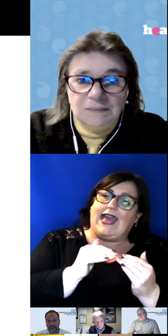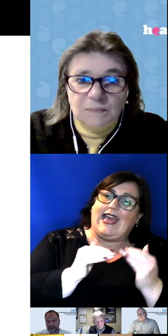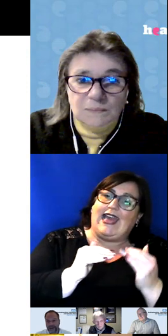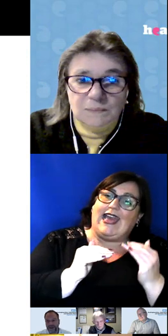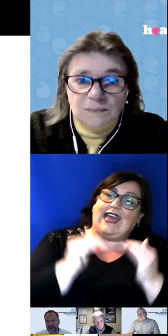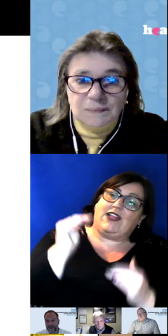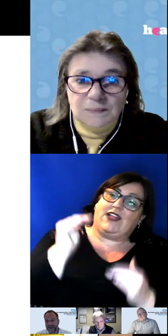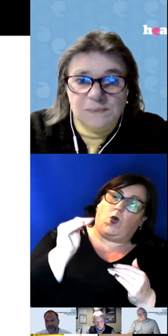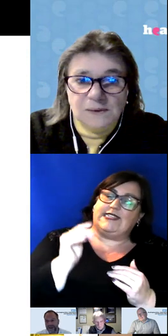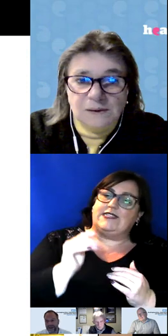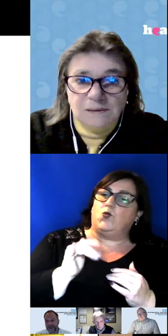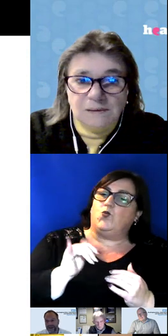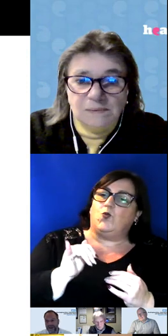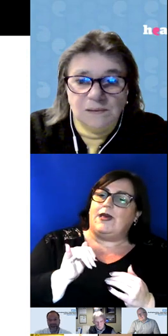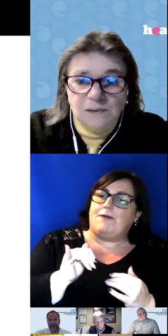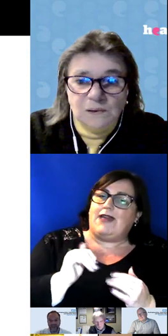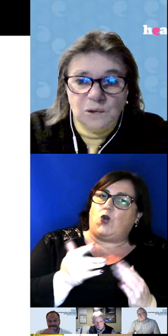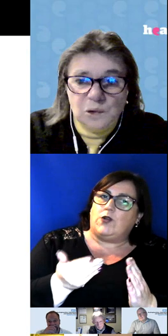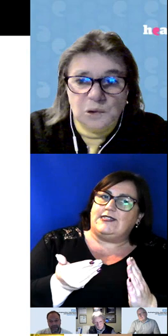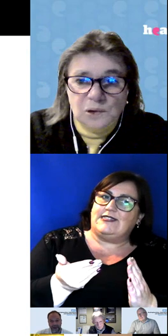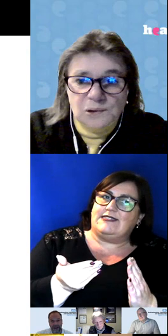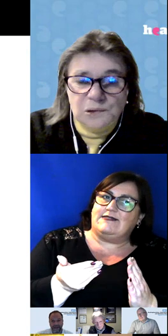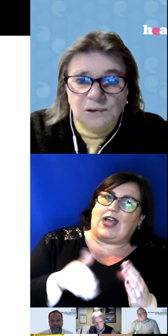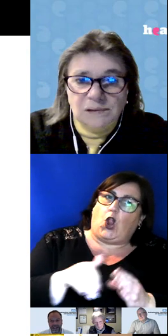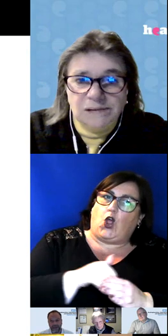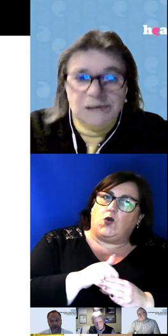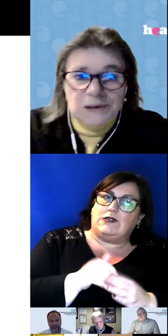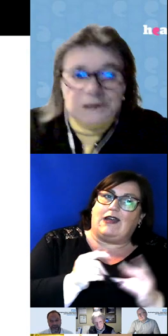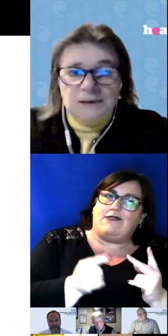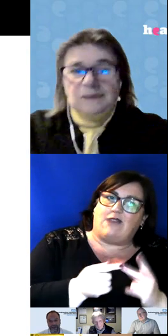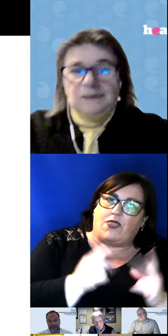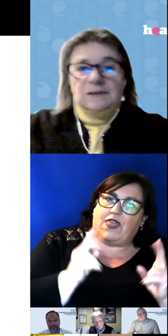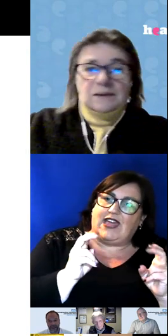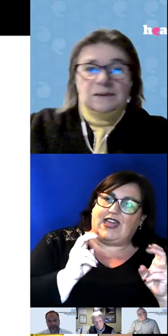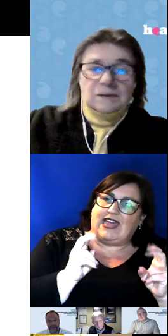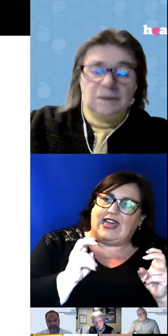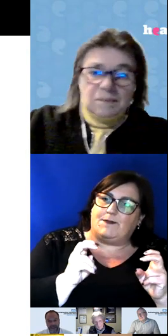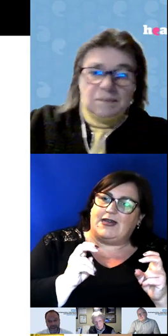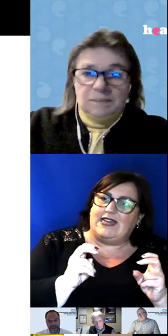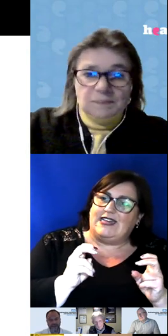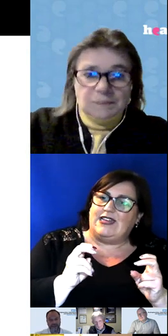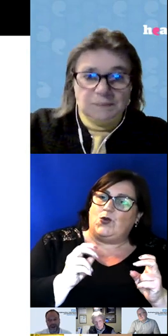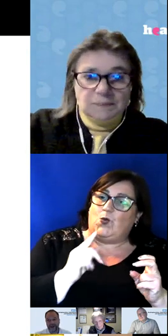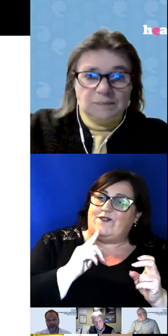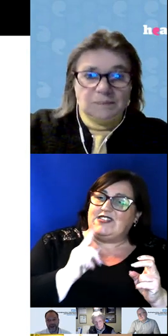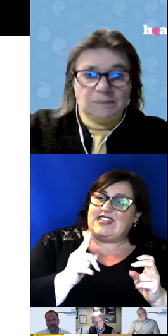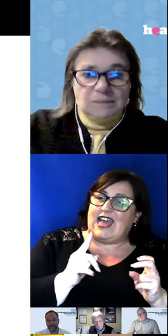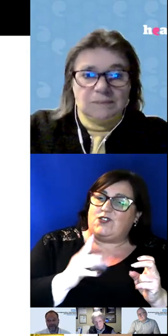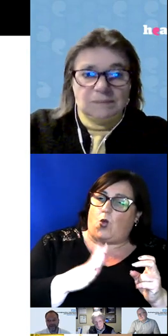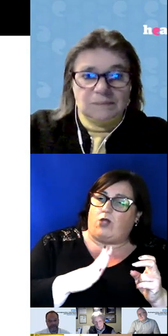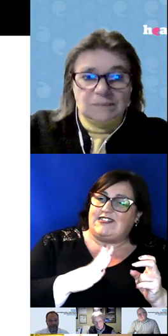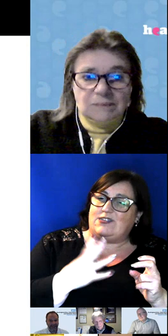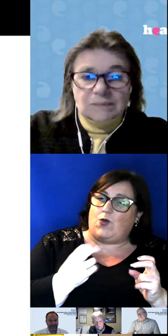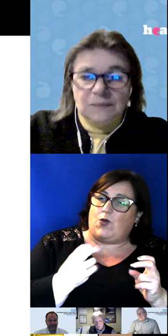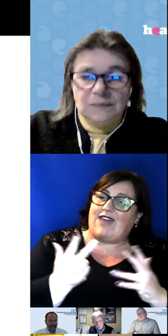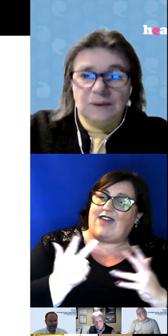another theme, but I do dread the fact that we've had a conversation about having 18 priorities. There is a slight danger that we create another